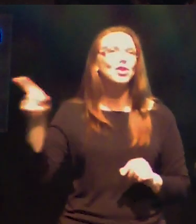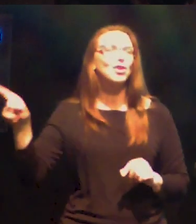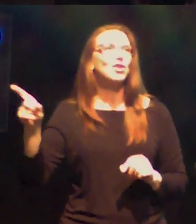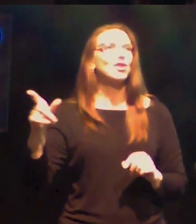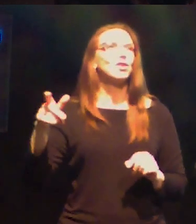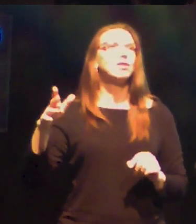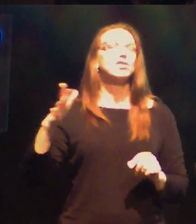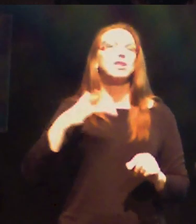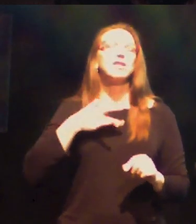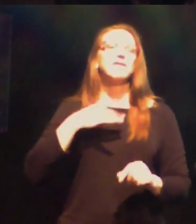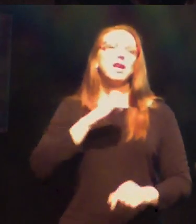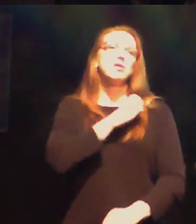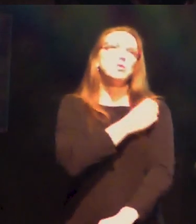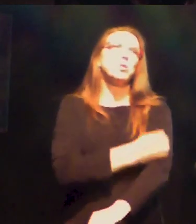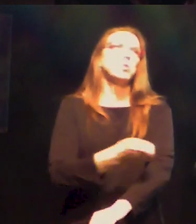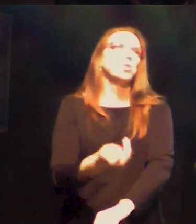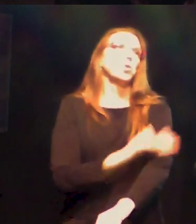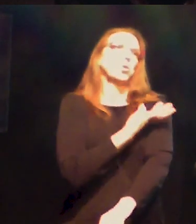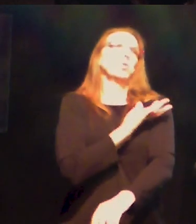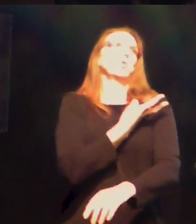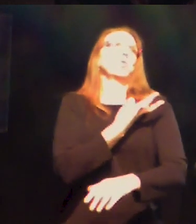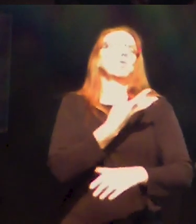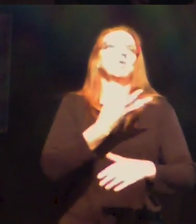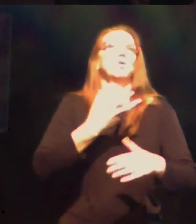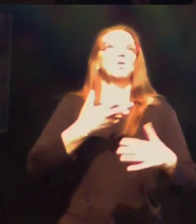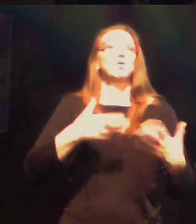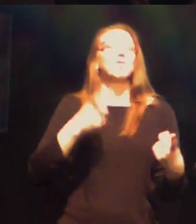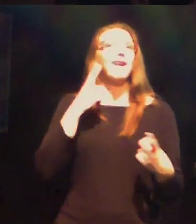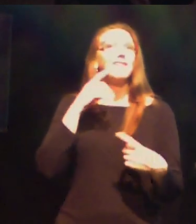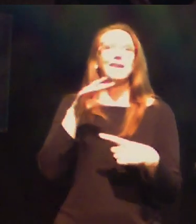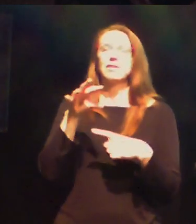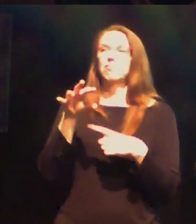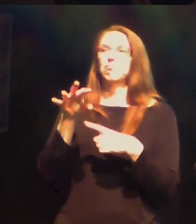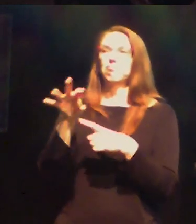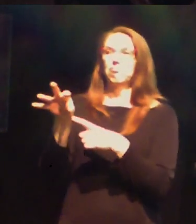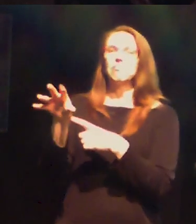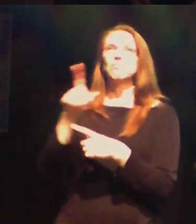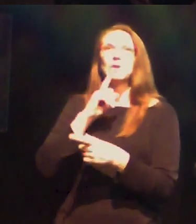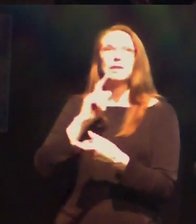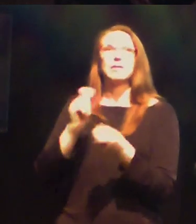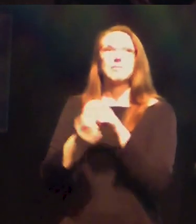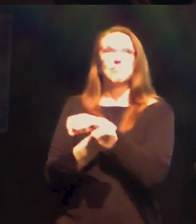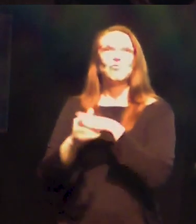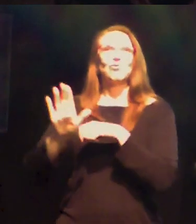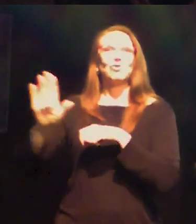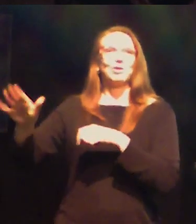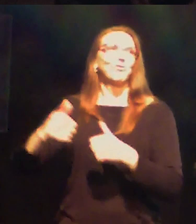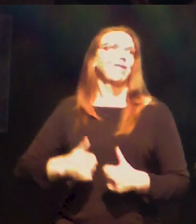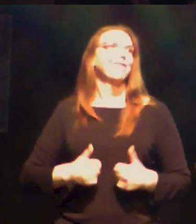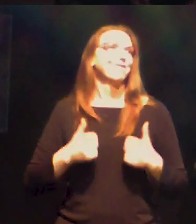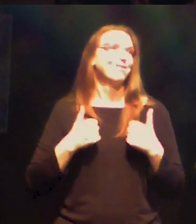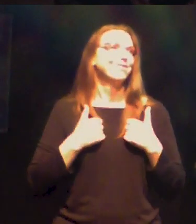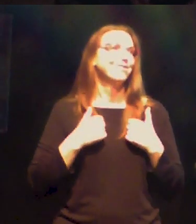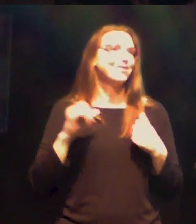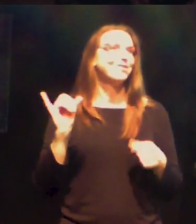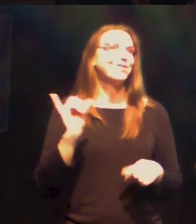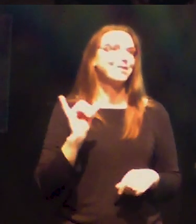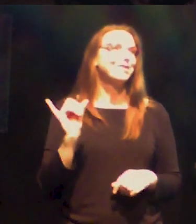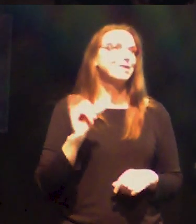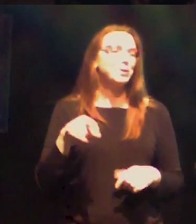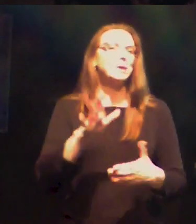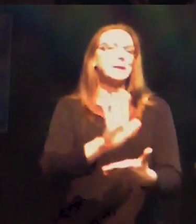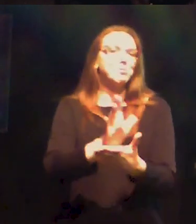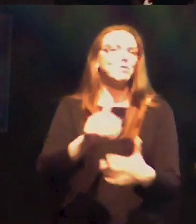was energized, you know. And I think the camera did also change her life, you know. I